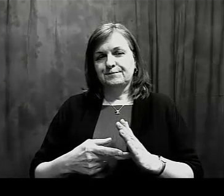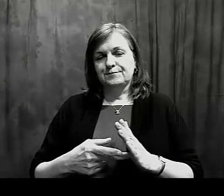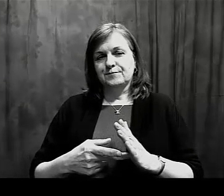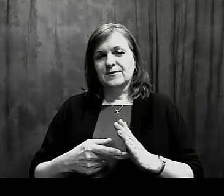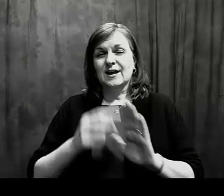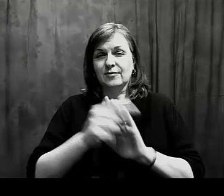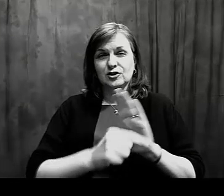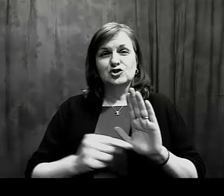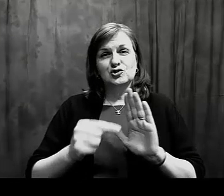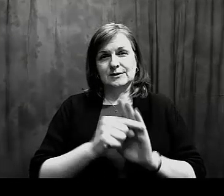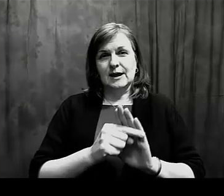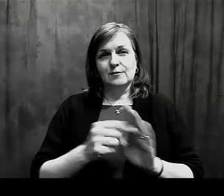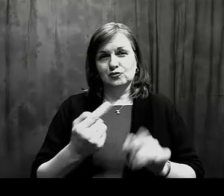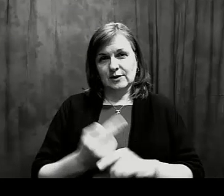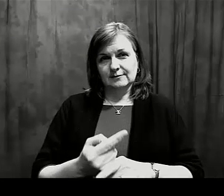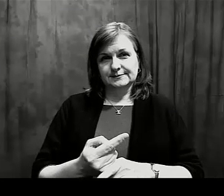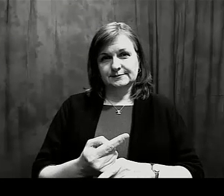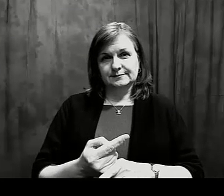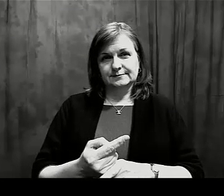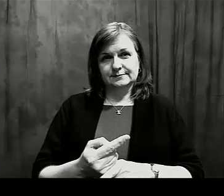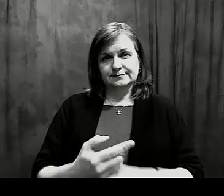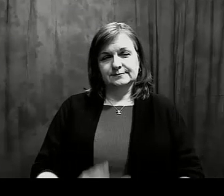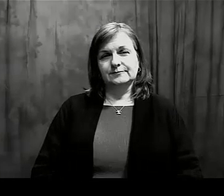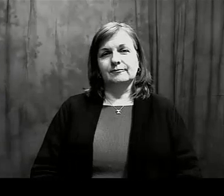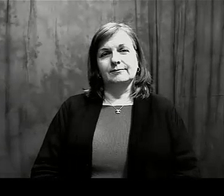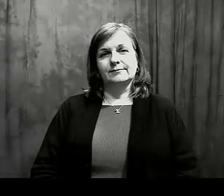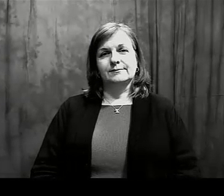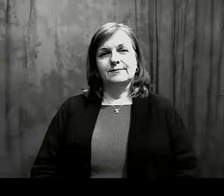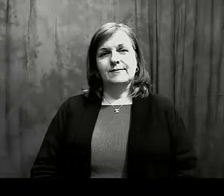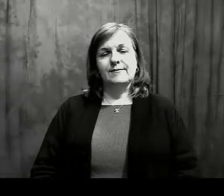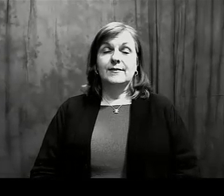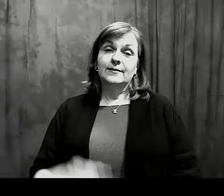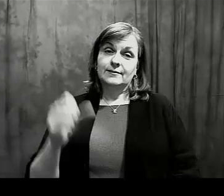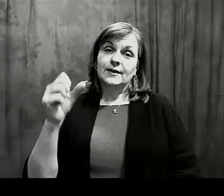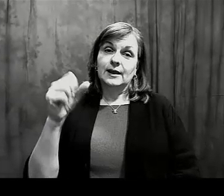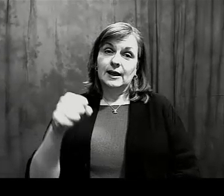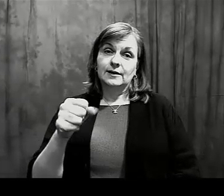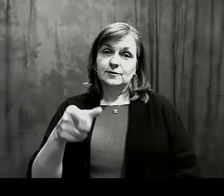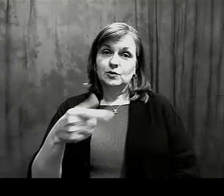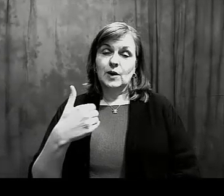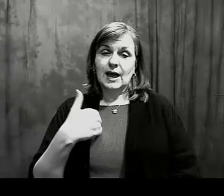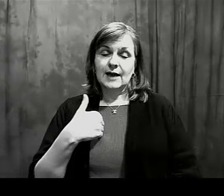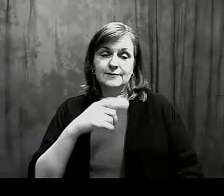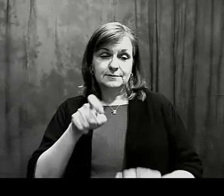looking at is the inheritance of a genotype, right?